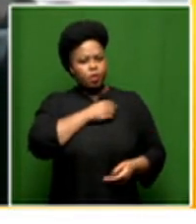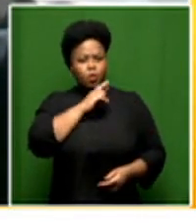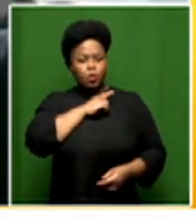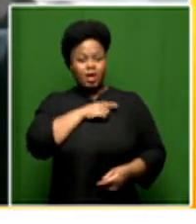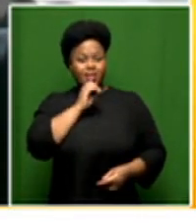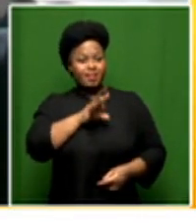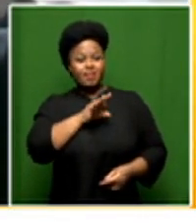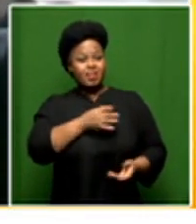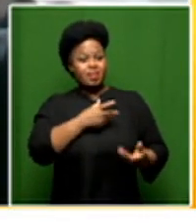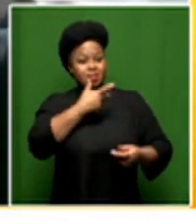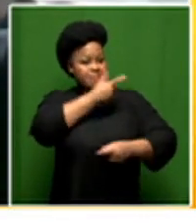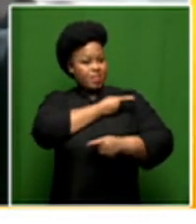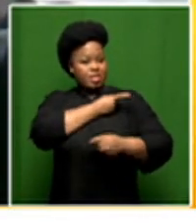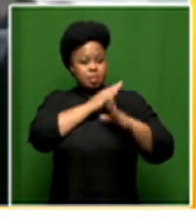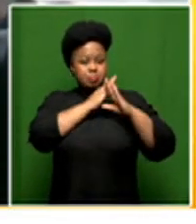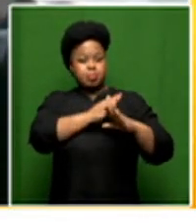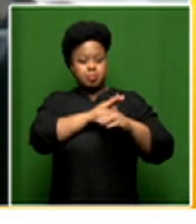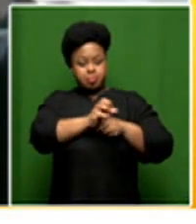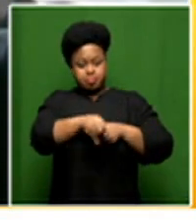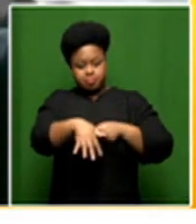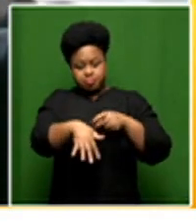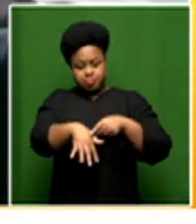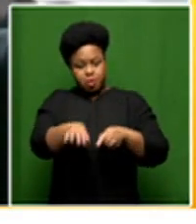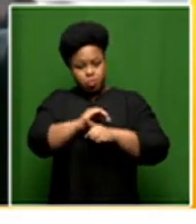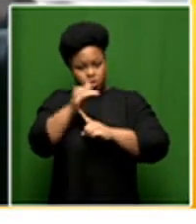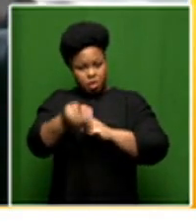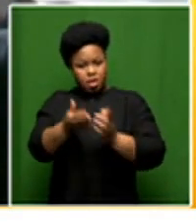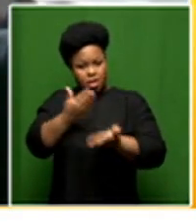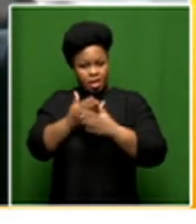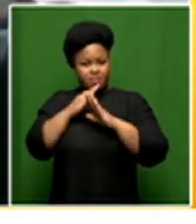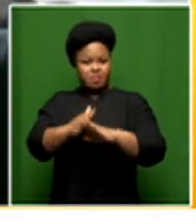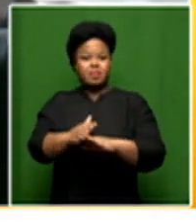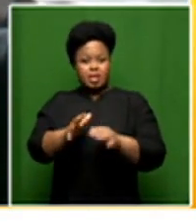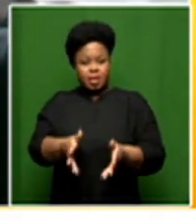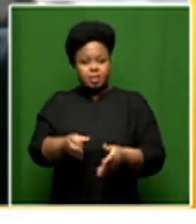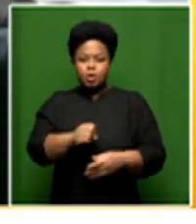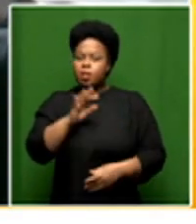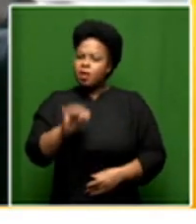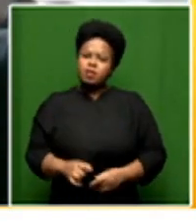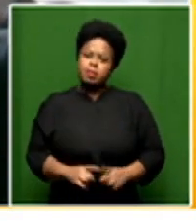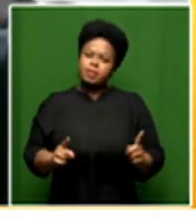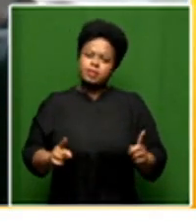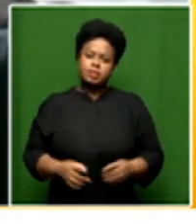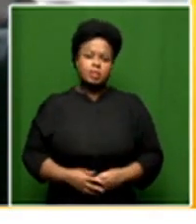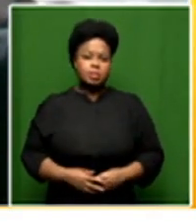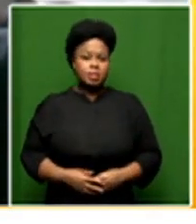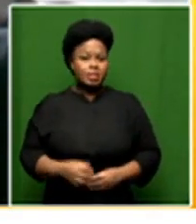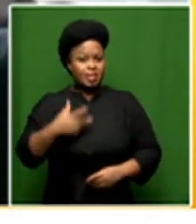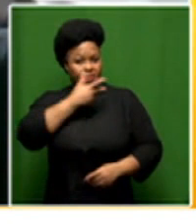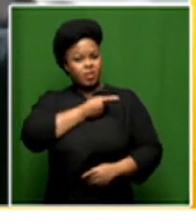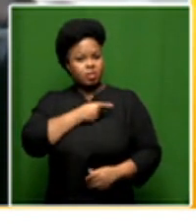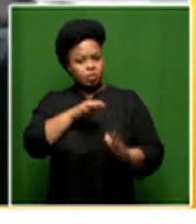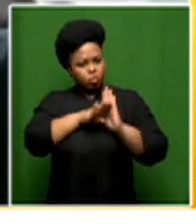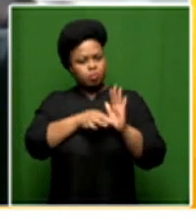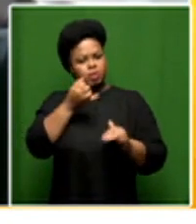vaccine that has better efficacy against this new variant that we are currently dealing with in South Africa, that vaccine